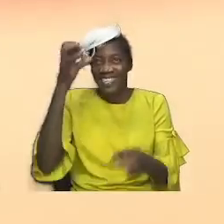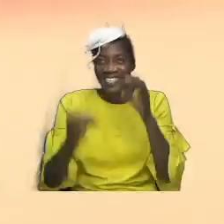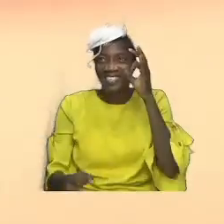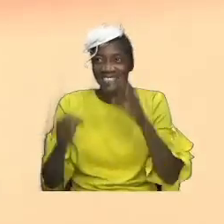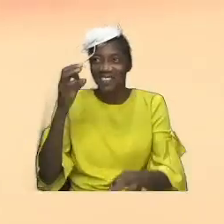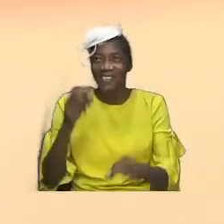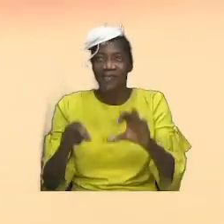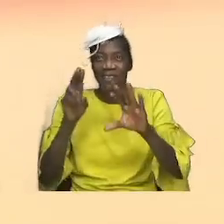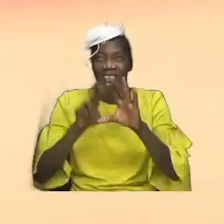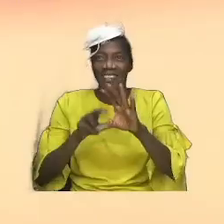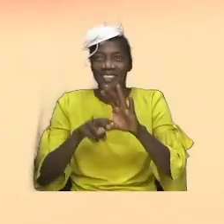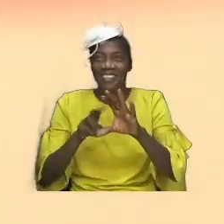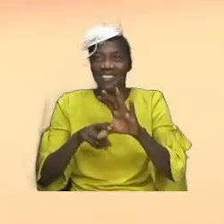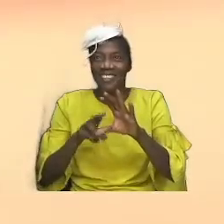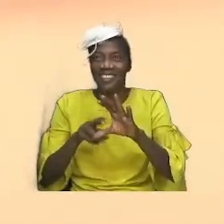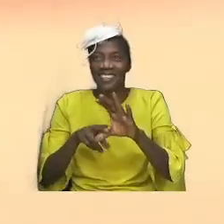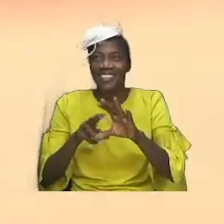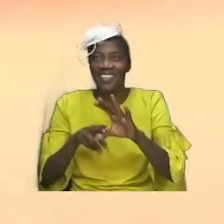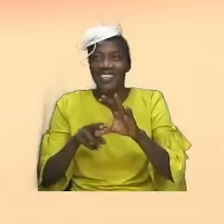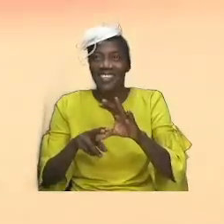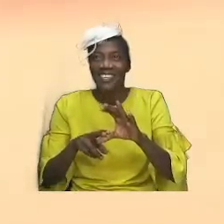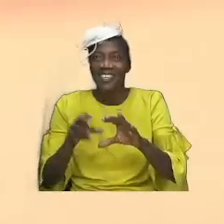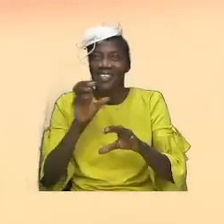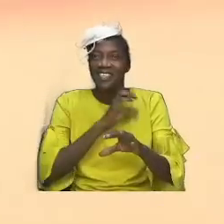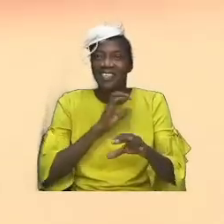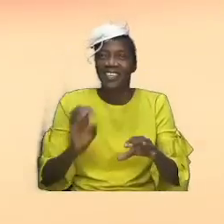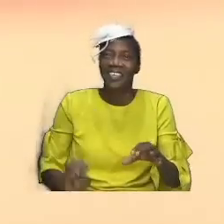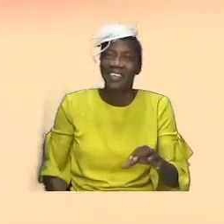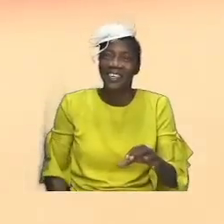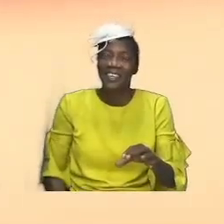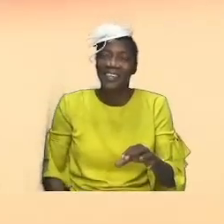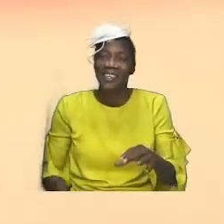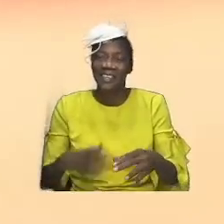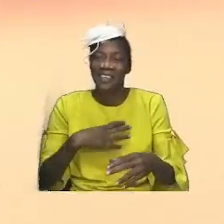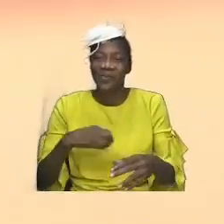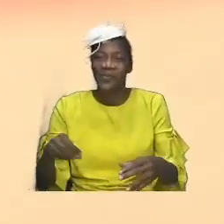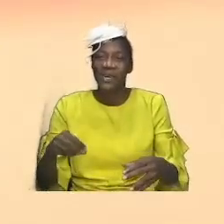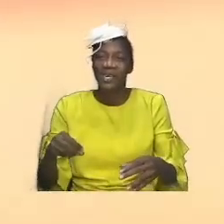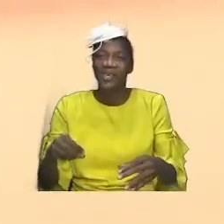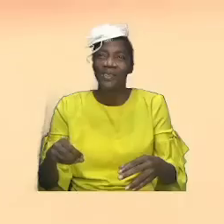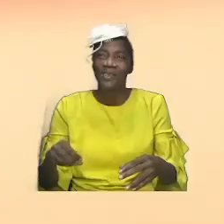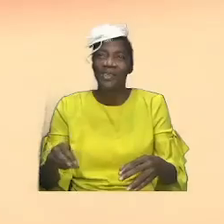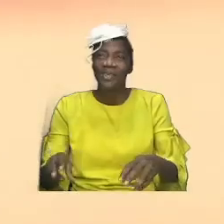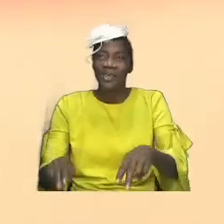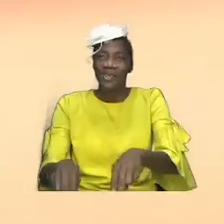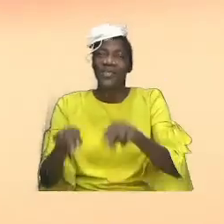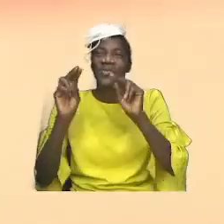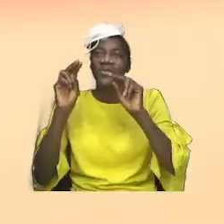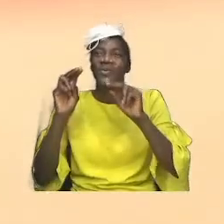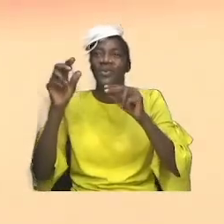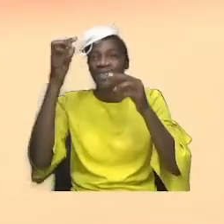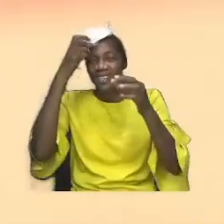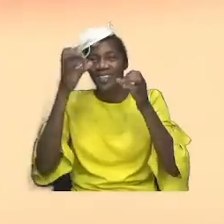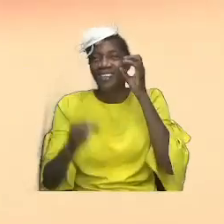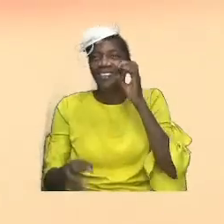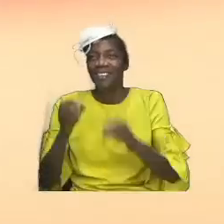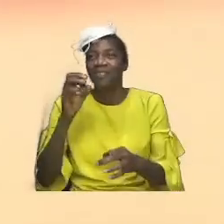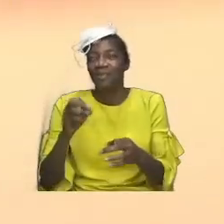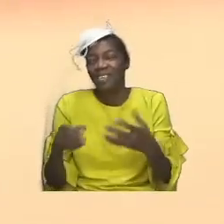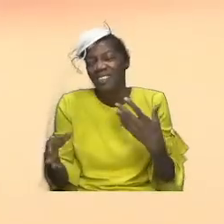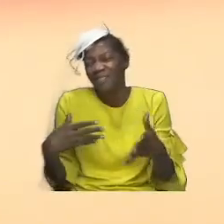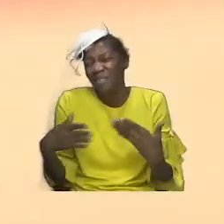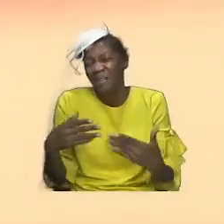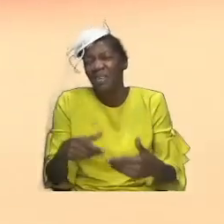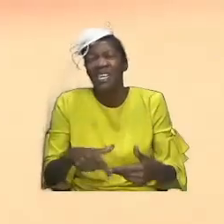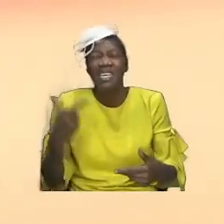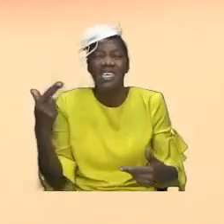of Christ. Amen. The white throne judgment is something that we would probably look at later on. But for now, we're talking about some specific